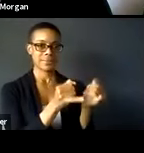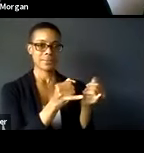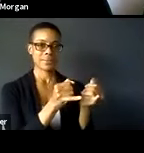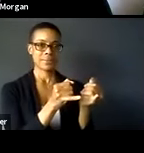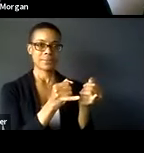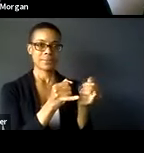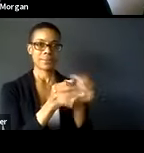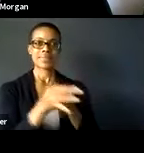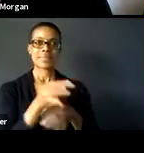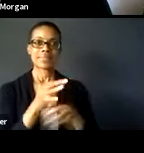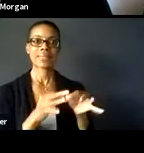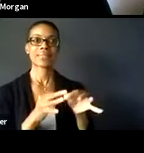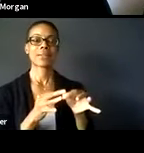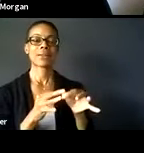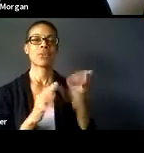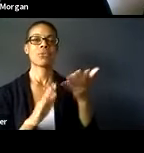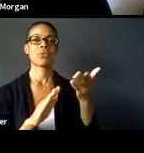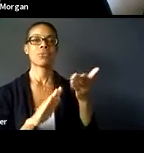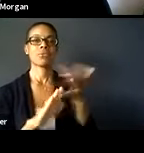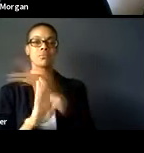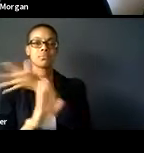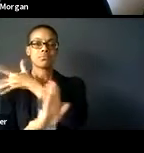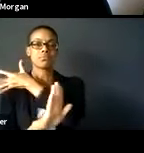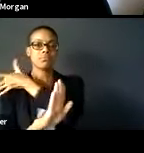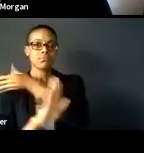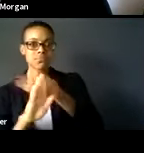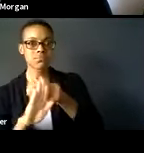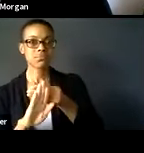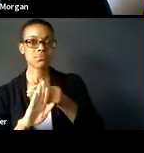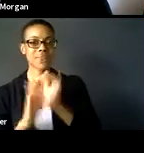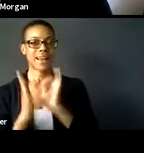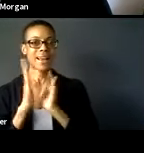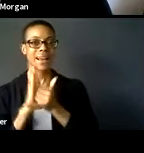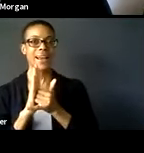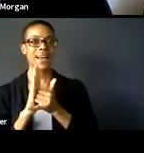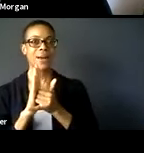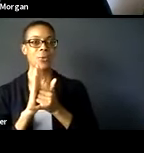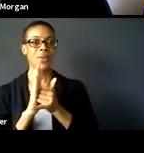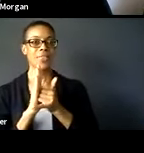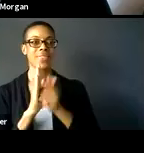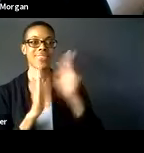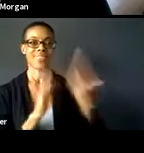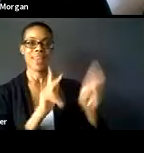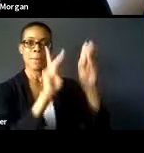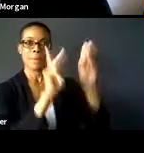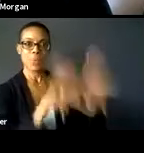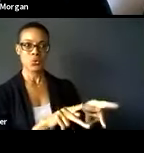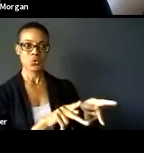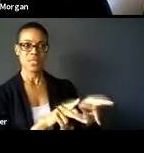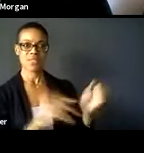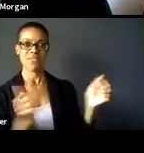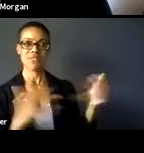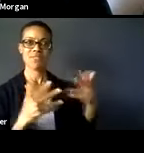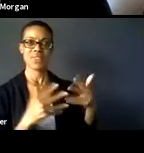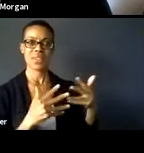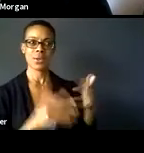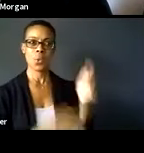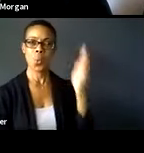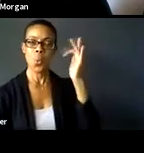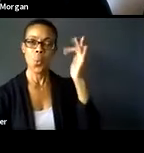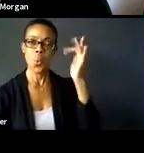what created that individual in the elevator to have that fear. Why